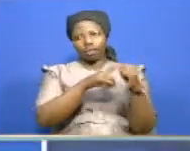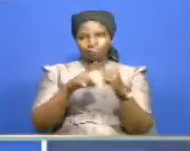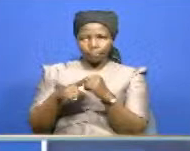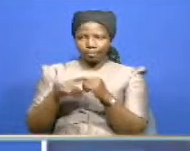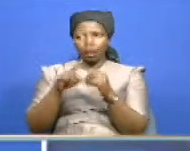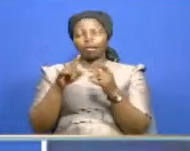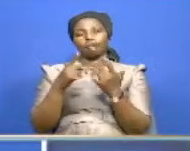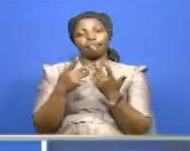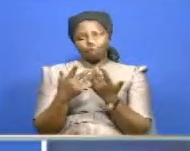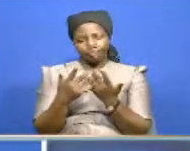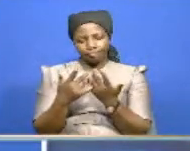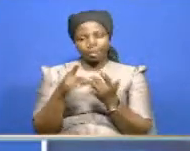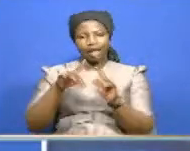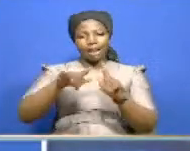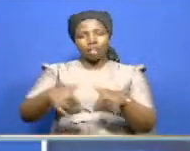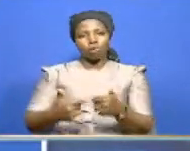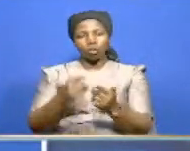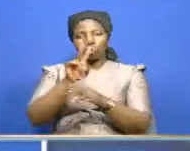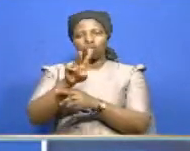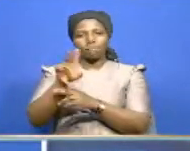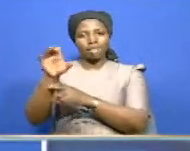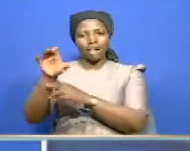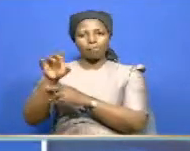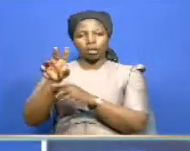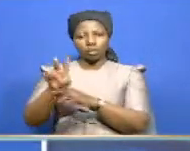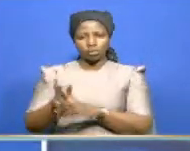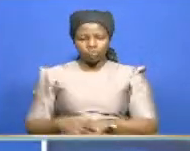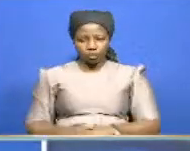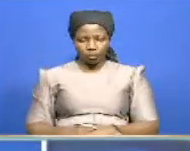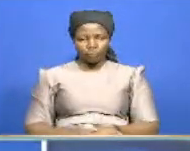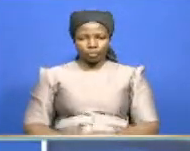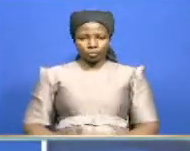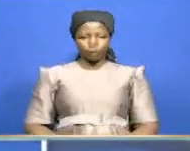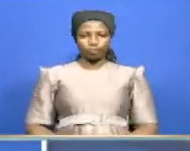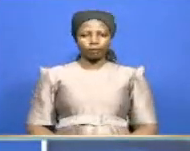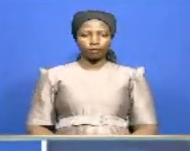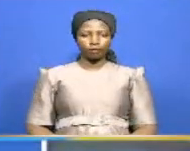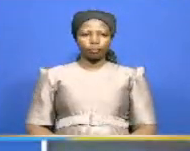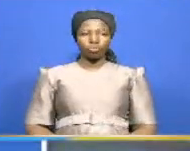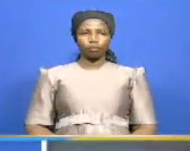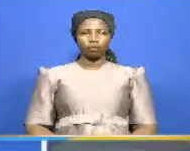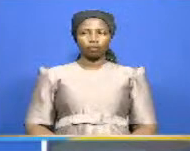For Channel 1 News Hour from Mombasa County, I am Ann Boru.